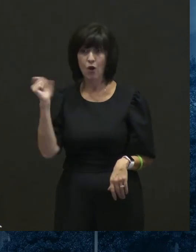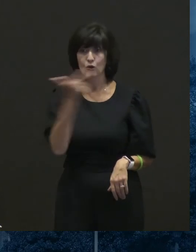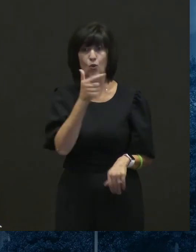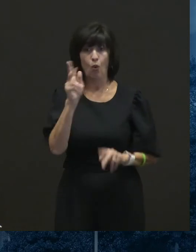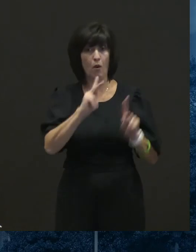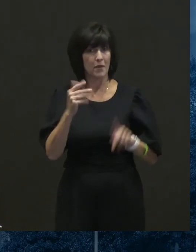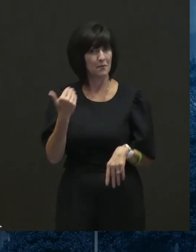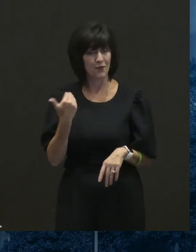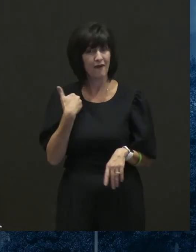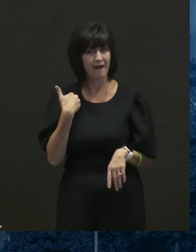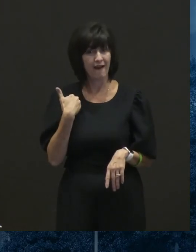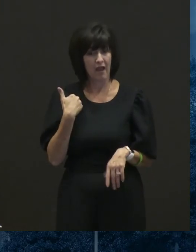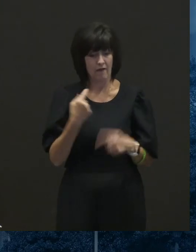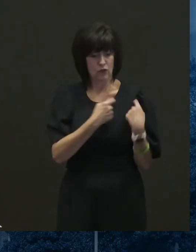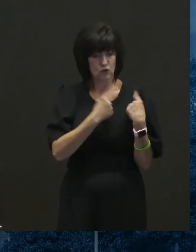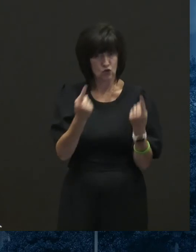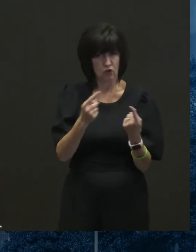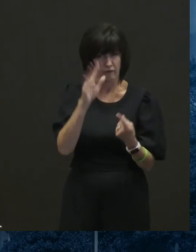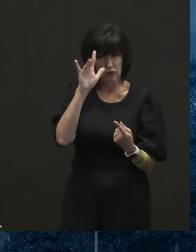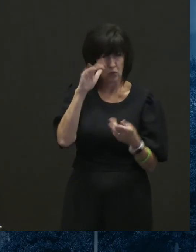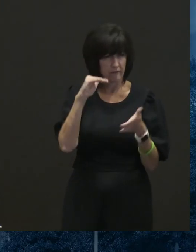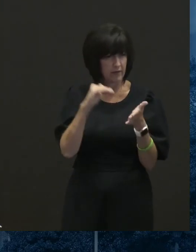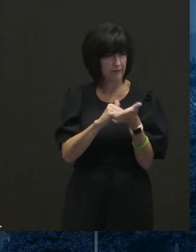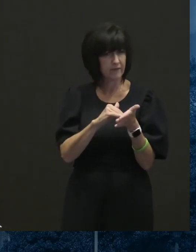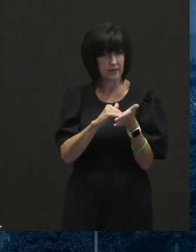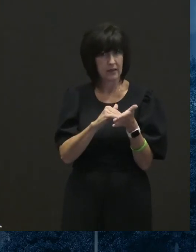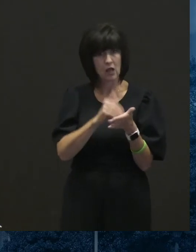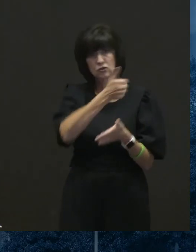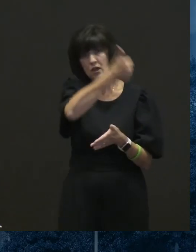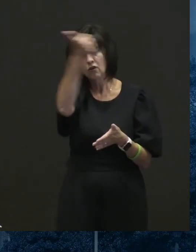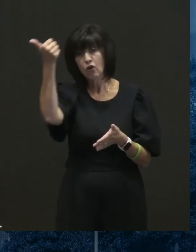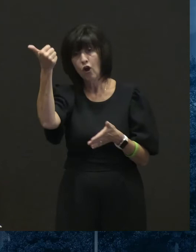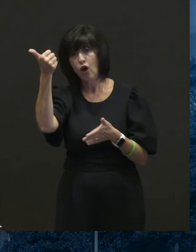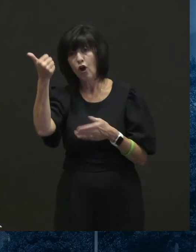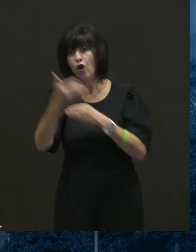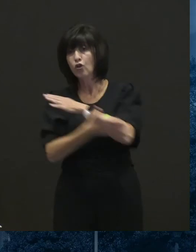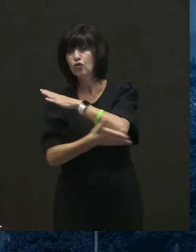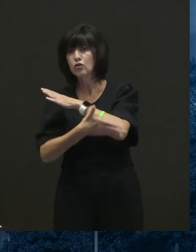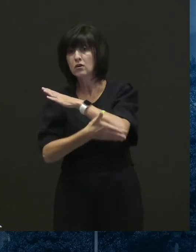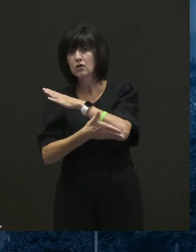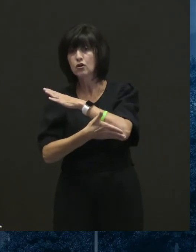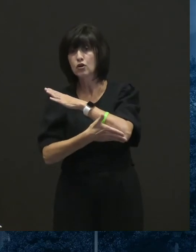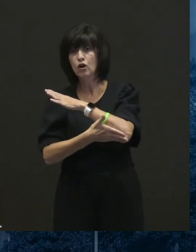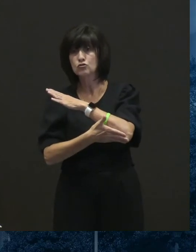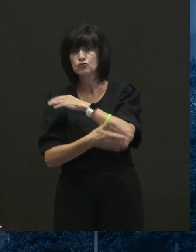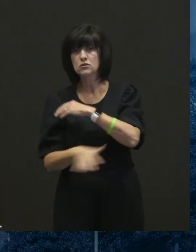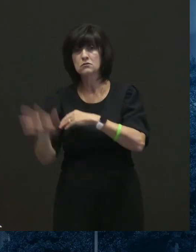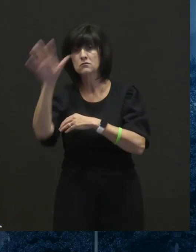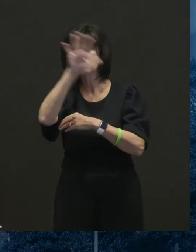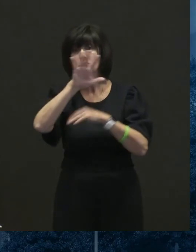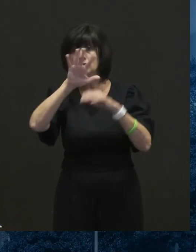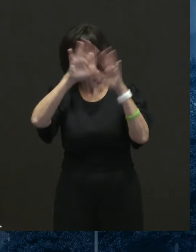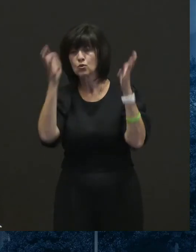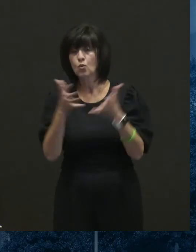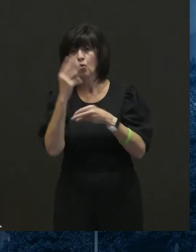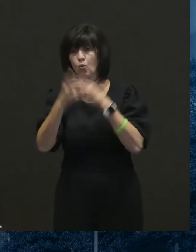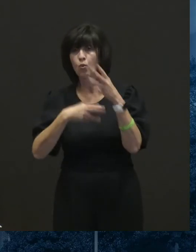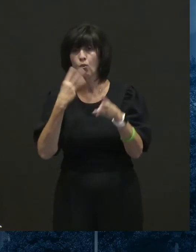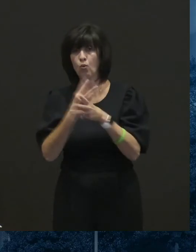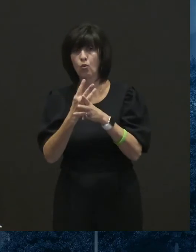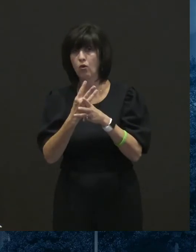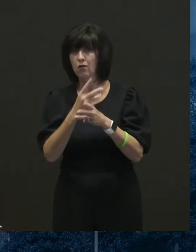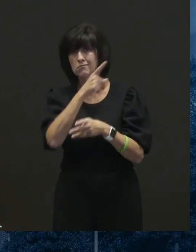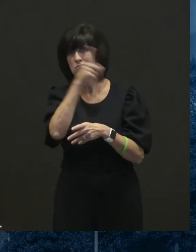now. Other countries around the world have had as much as 30 or 40% of their population download